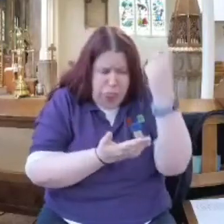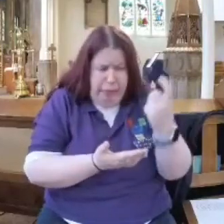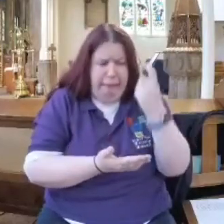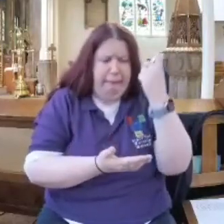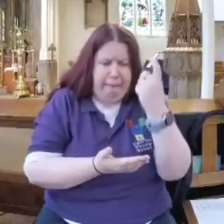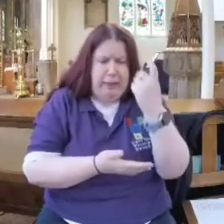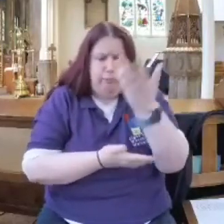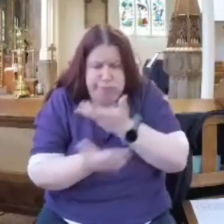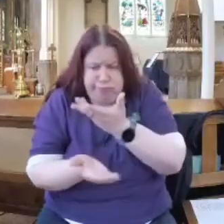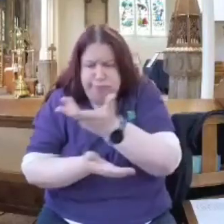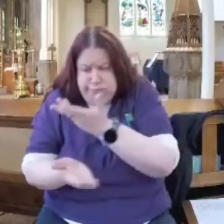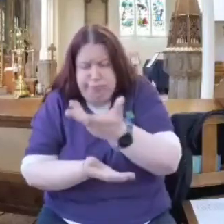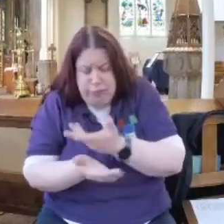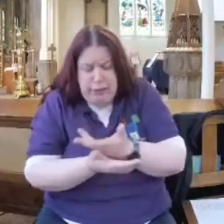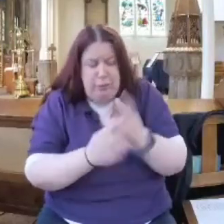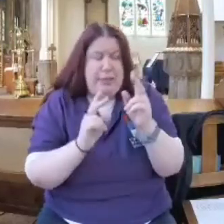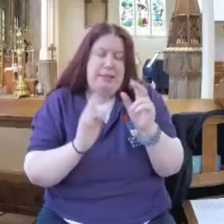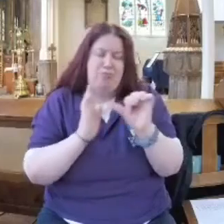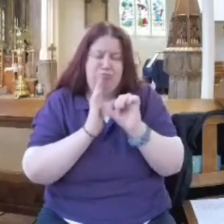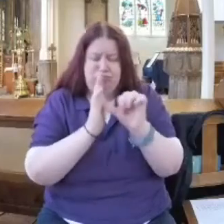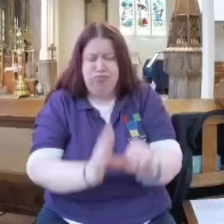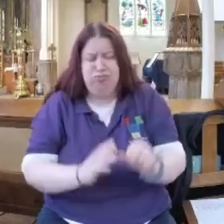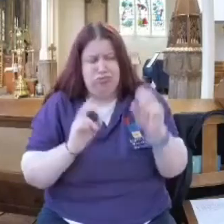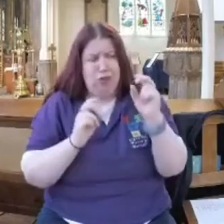and engage with difficult ideas.